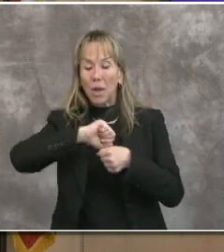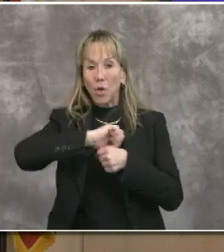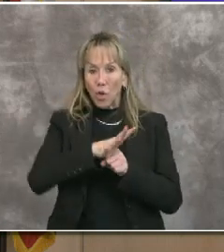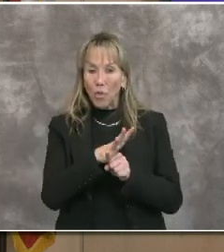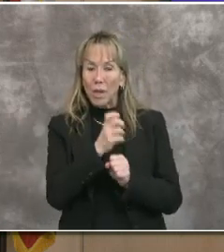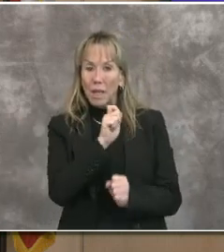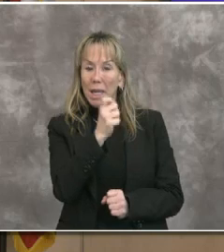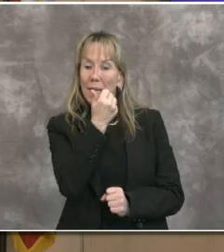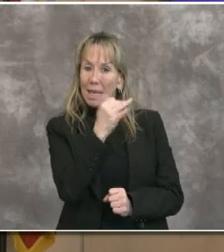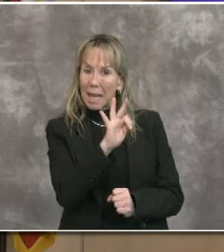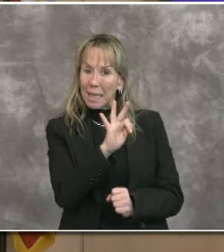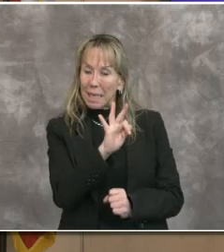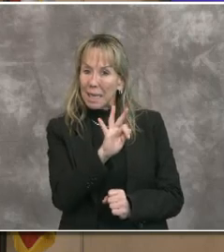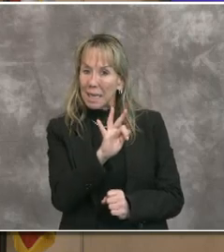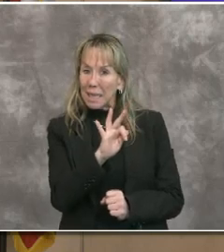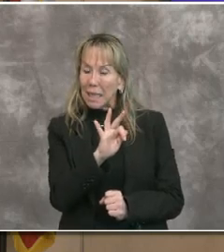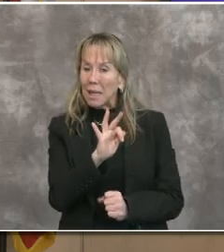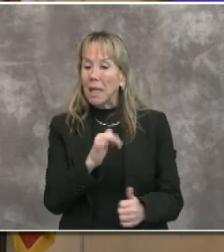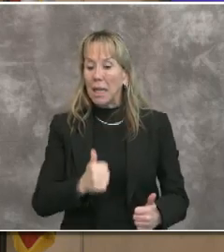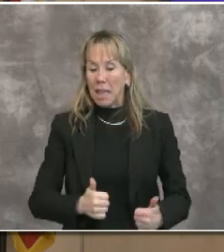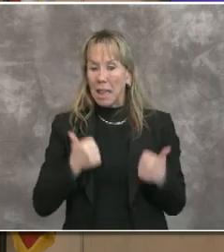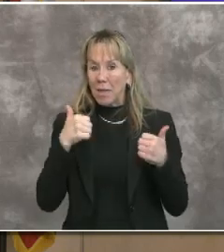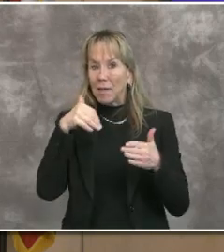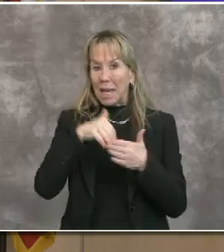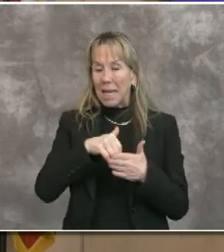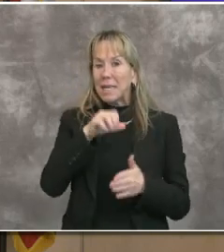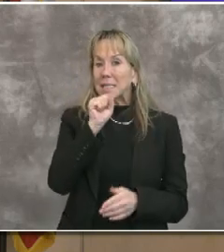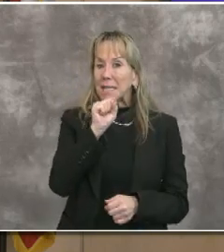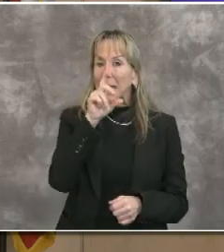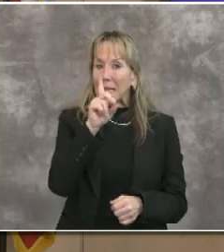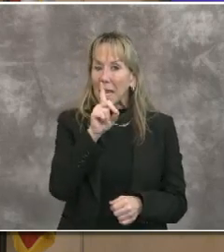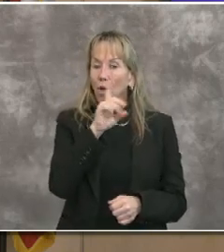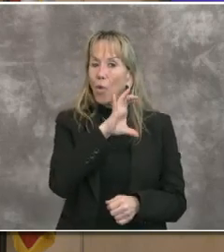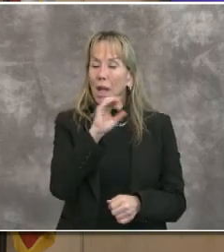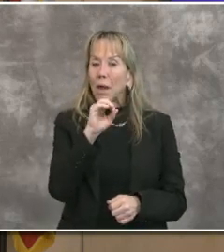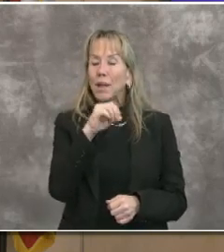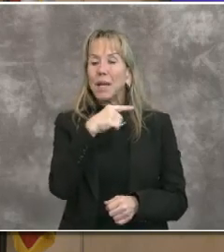patients reside or have resided in San Diego County nursing homes,